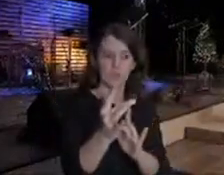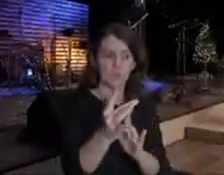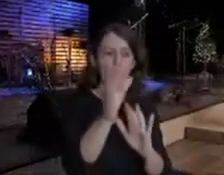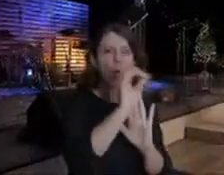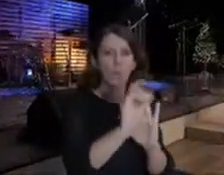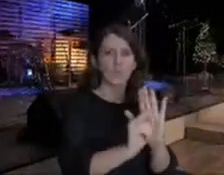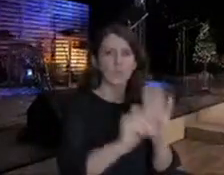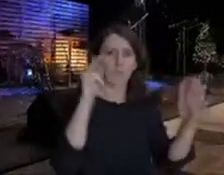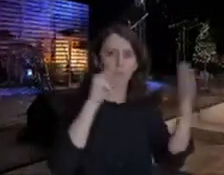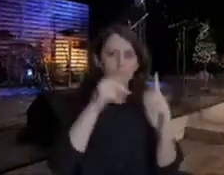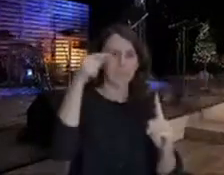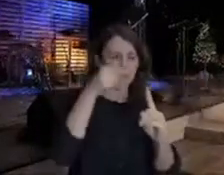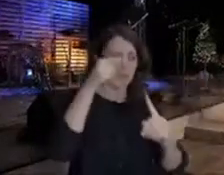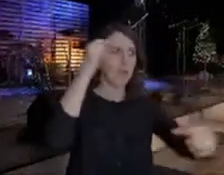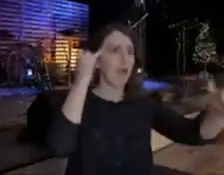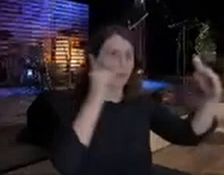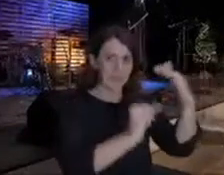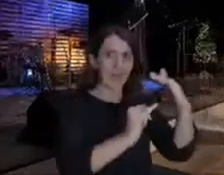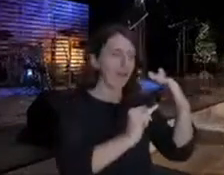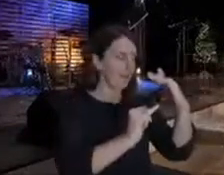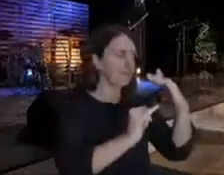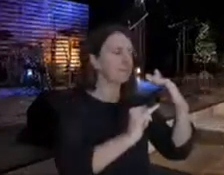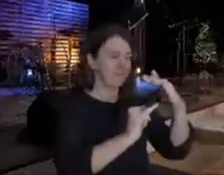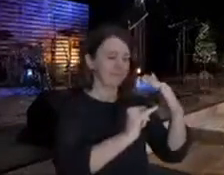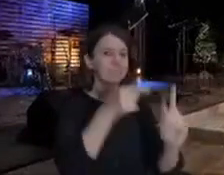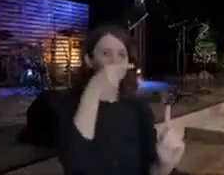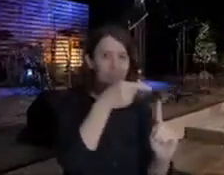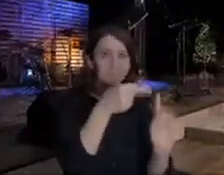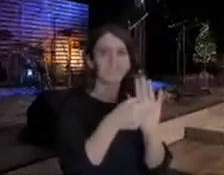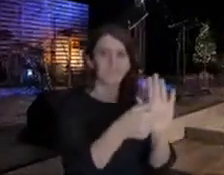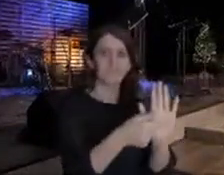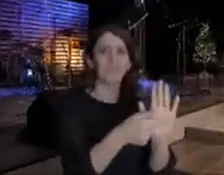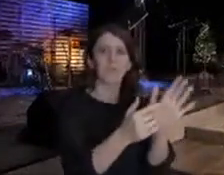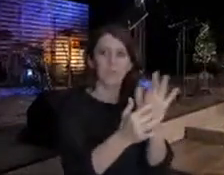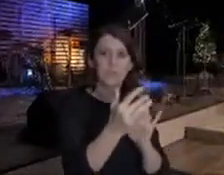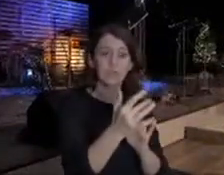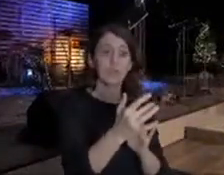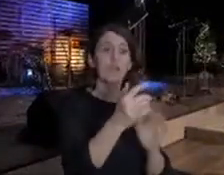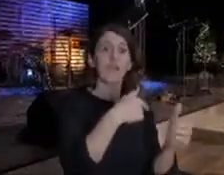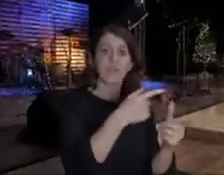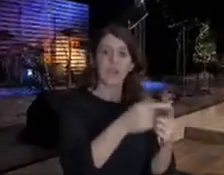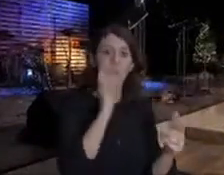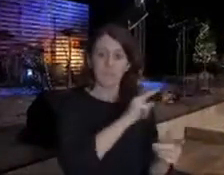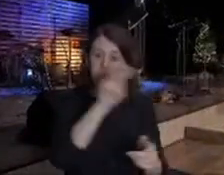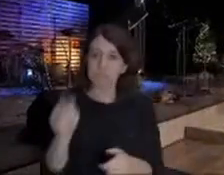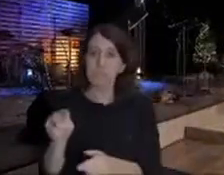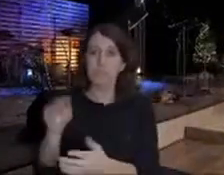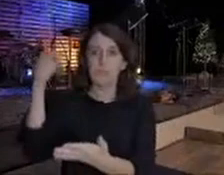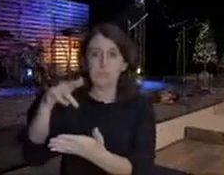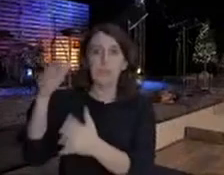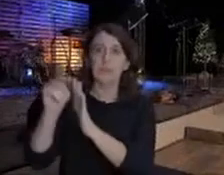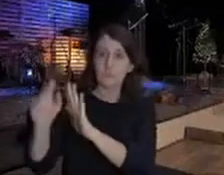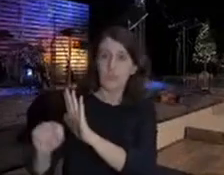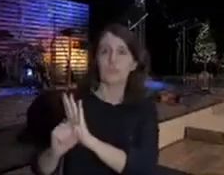prophets, specifically Isaiah for most of this, say about Jesus. And then we're looking forward to the New Testament and looking at what we know on